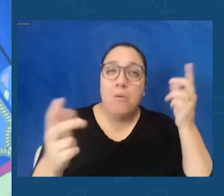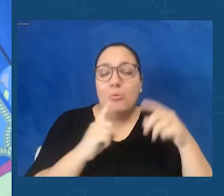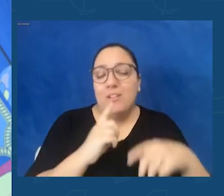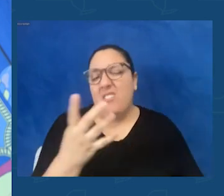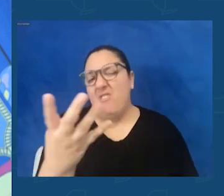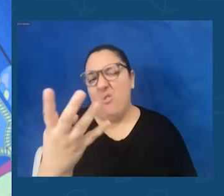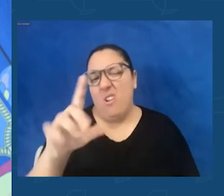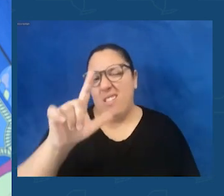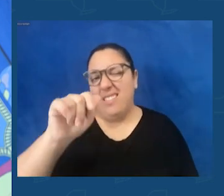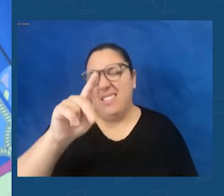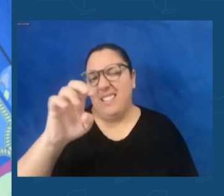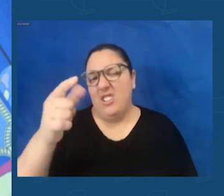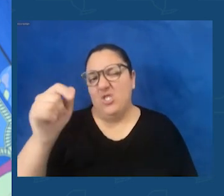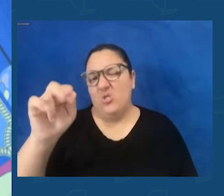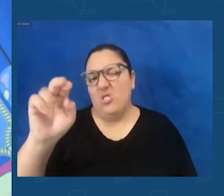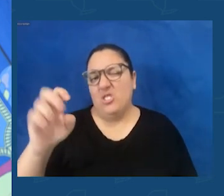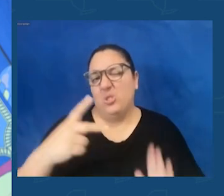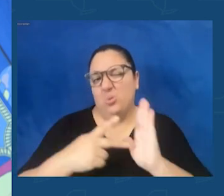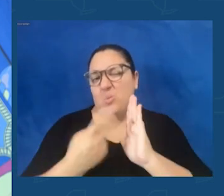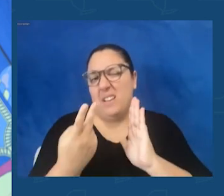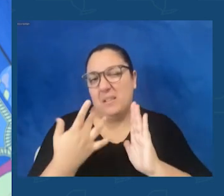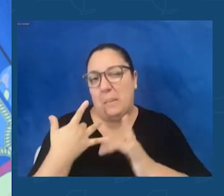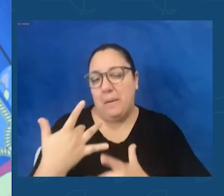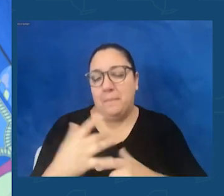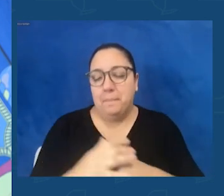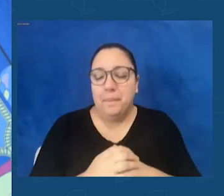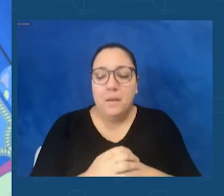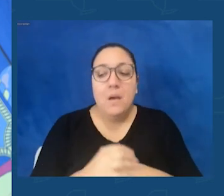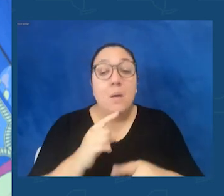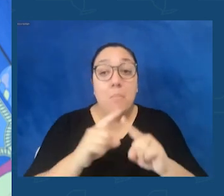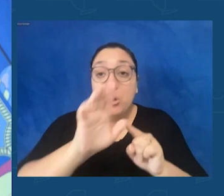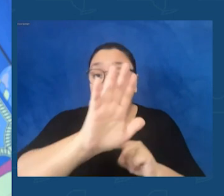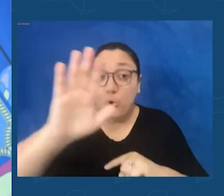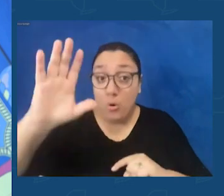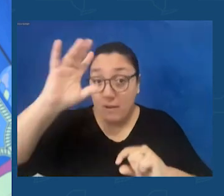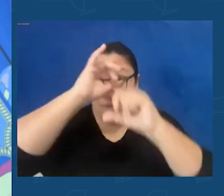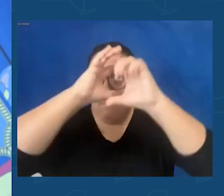But the vision you presented for your villages and towns